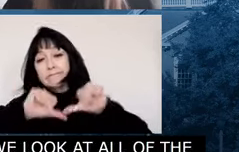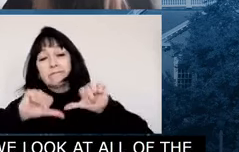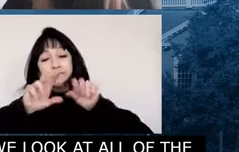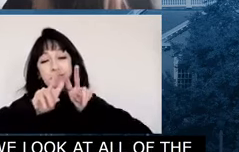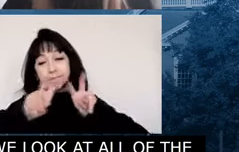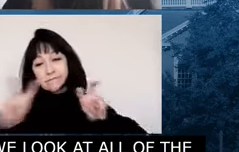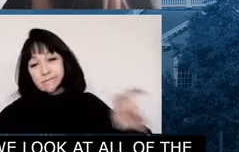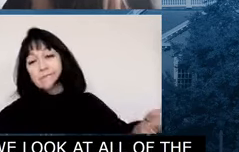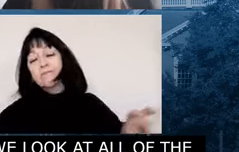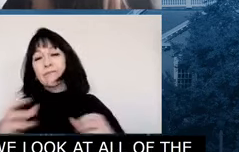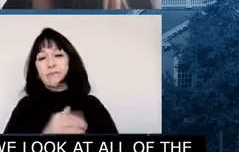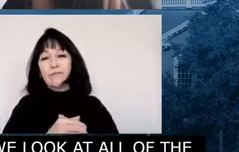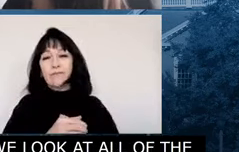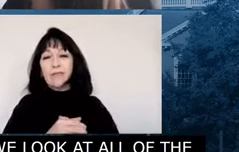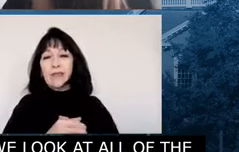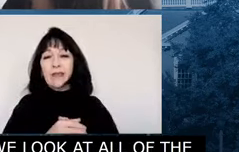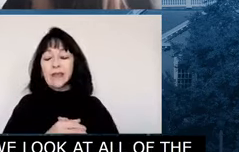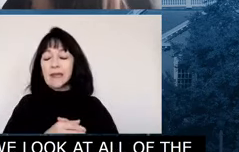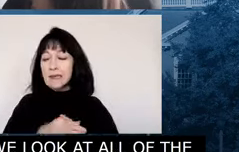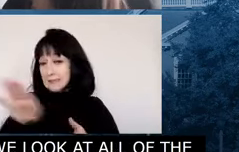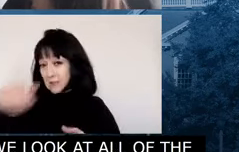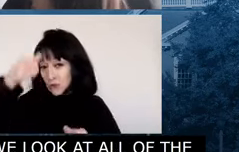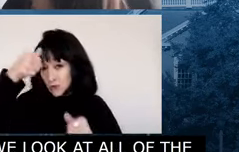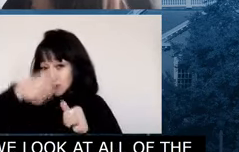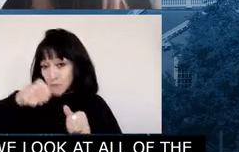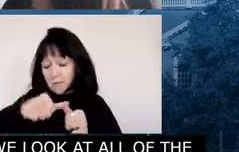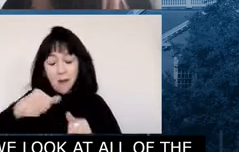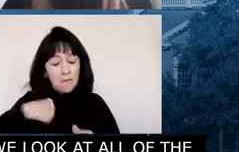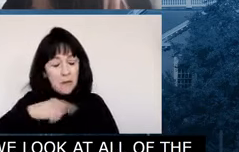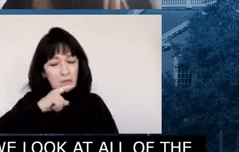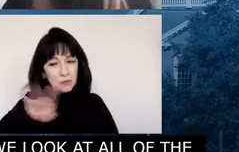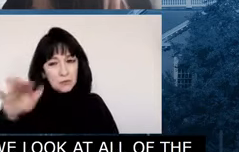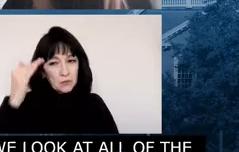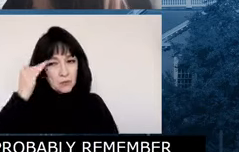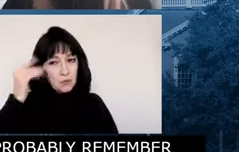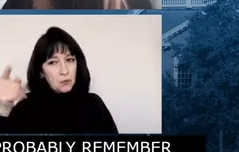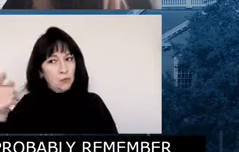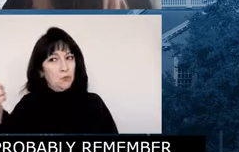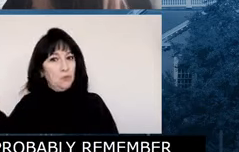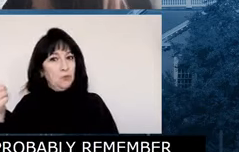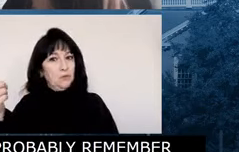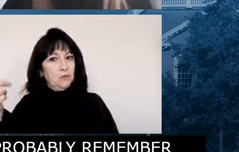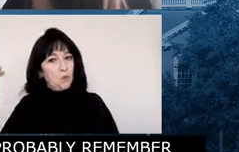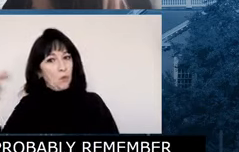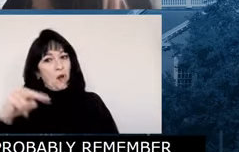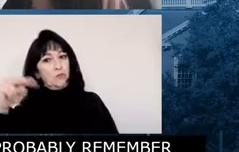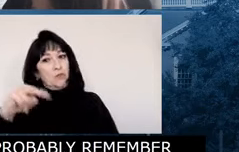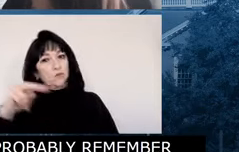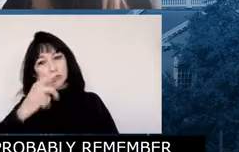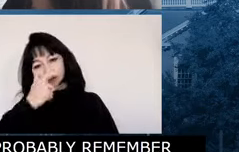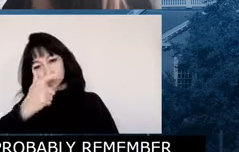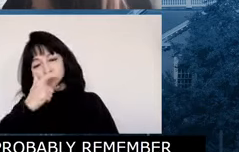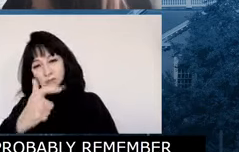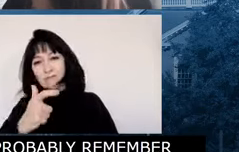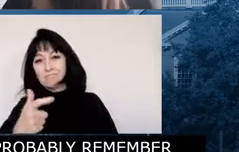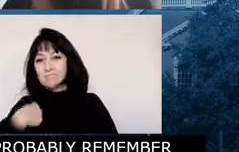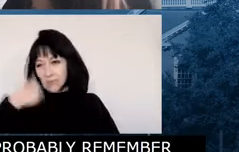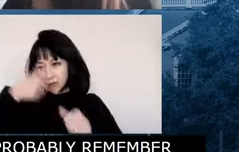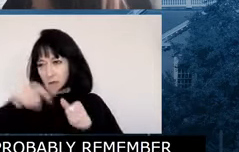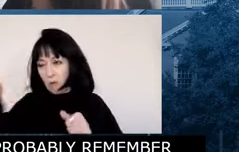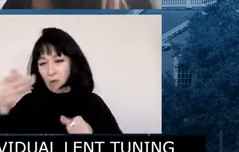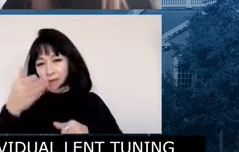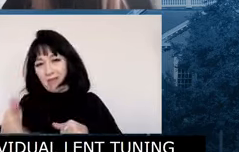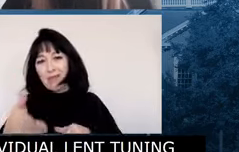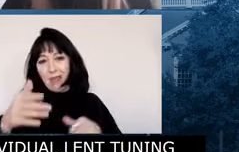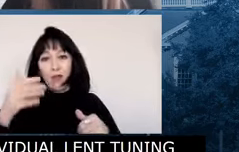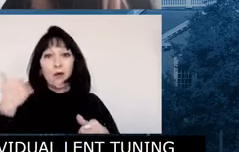because you've been very vigilant in tuning into our press conferences, particularly when we had them in the auditorium there at the